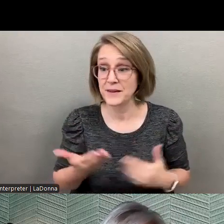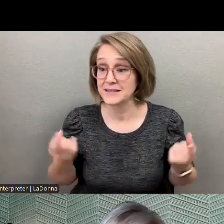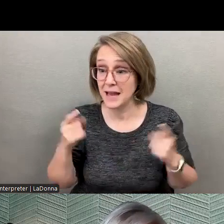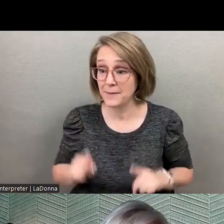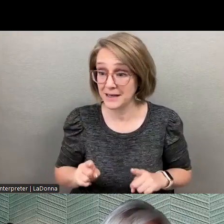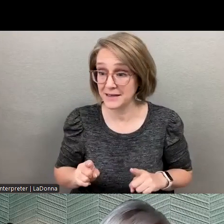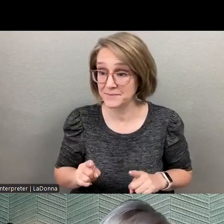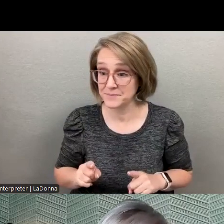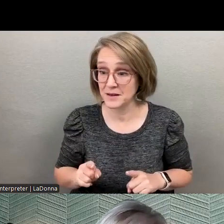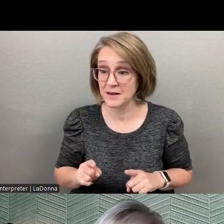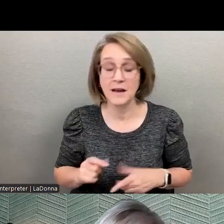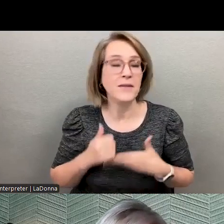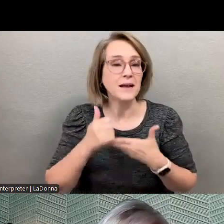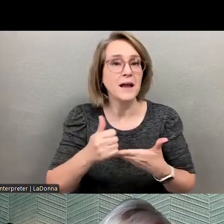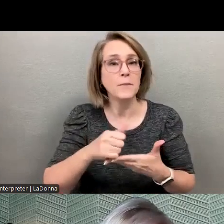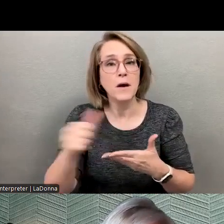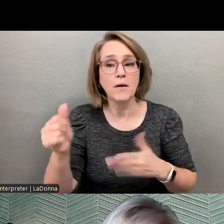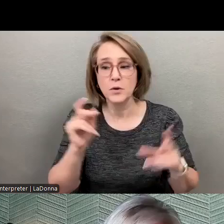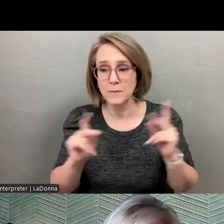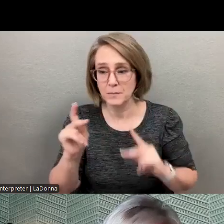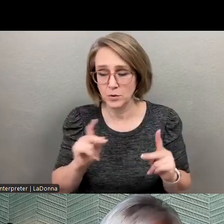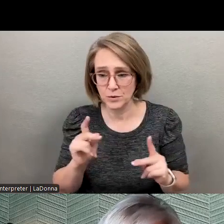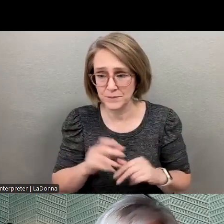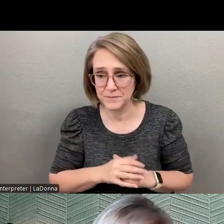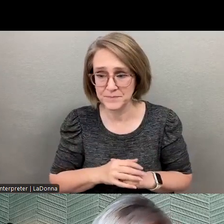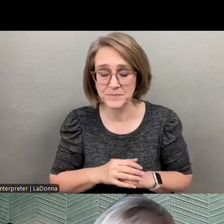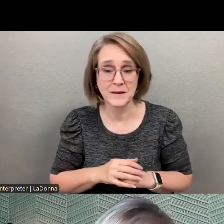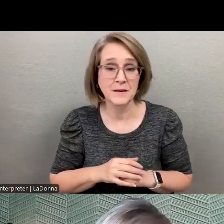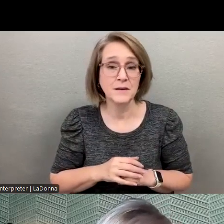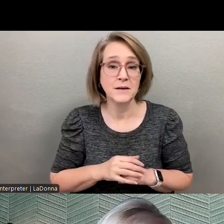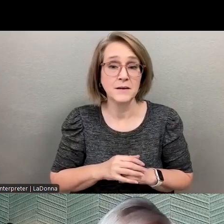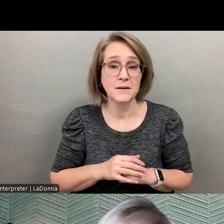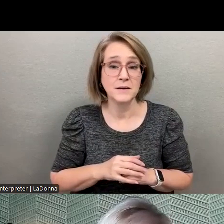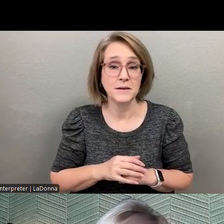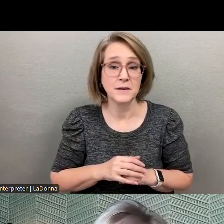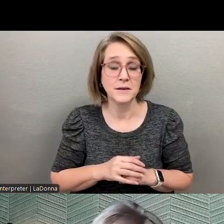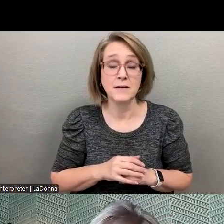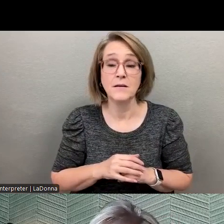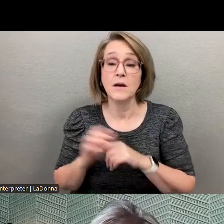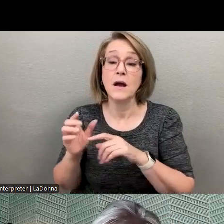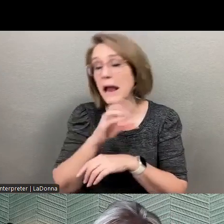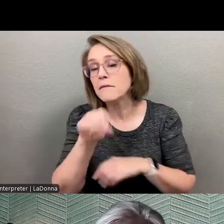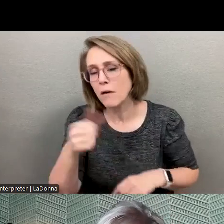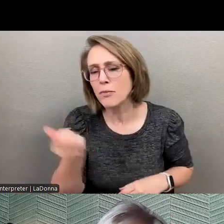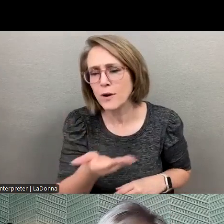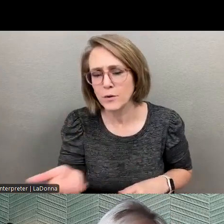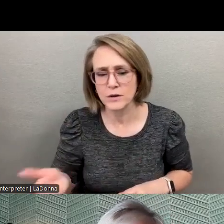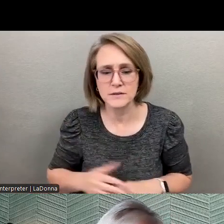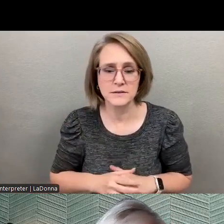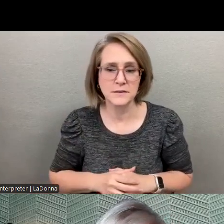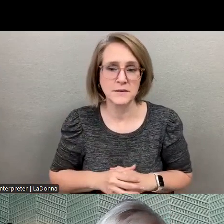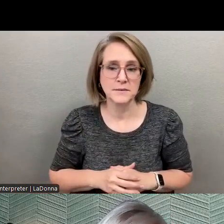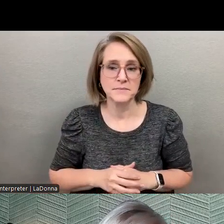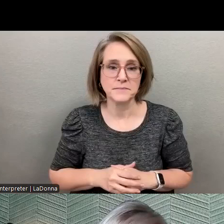happening that can help others progress in those areas and in additional areas.